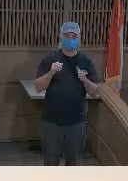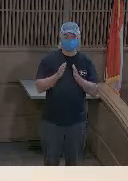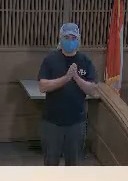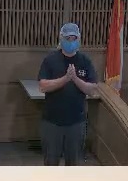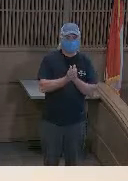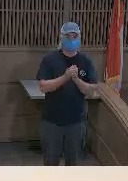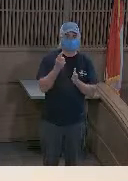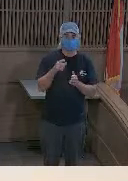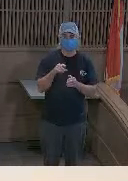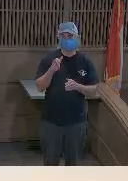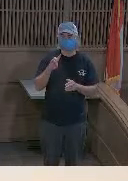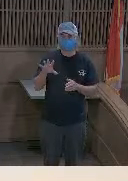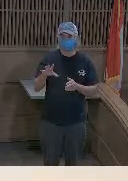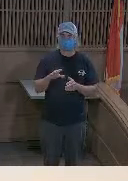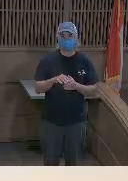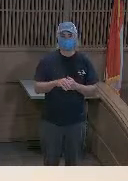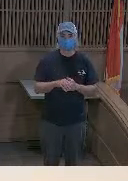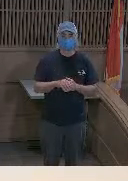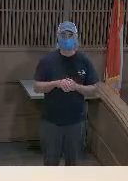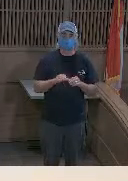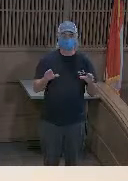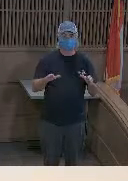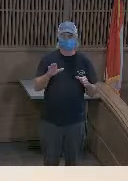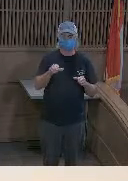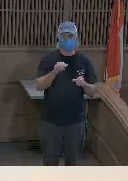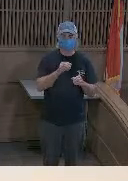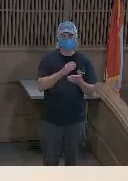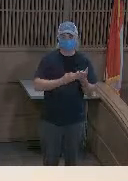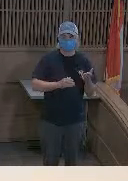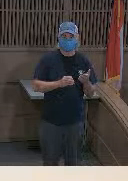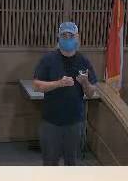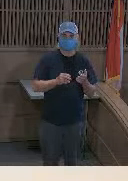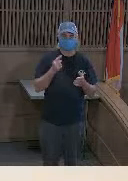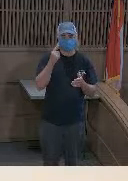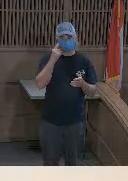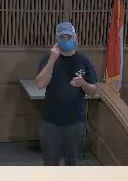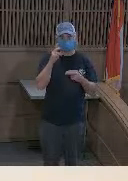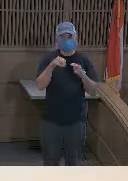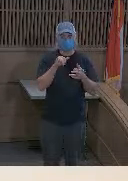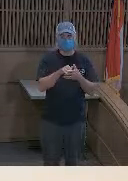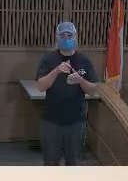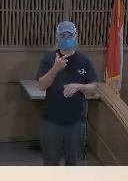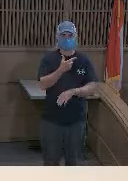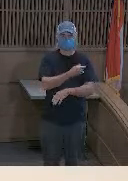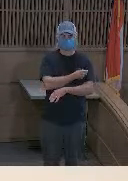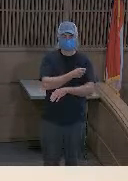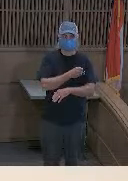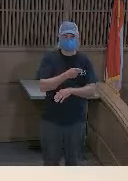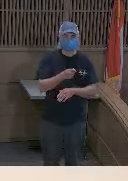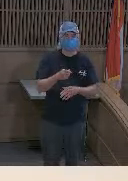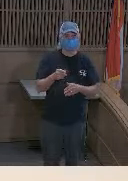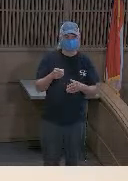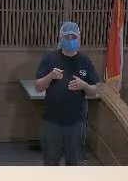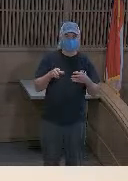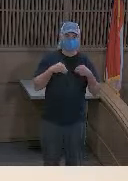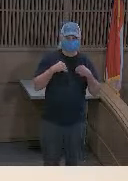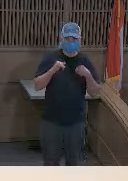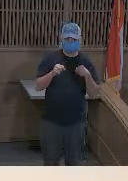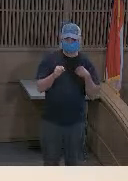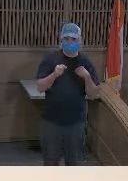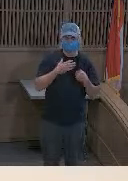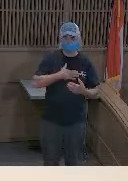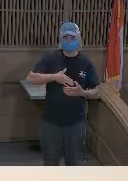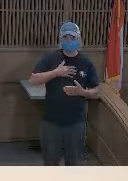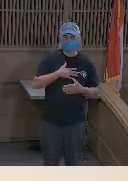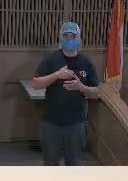for 75 is do your part, reconsider, get the shot. Hope you consider that.